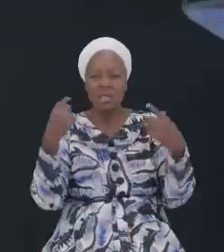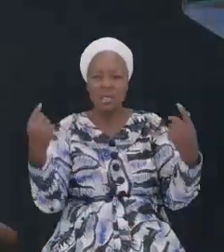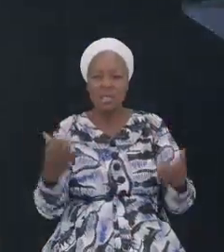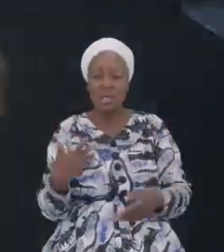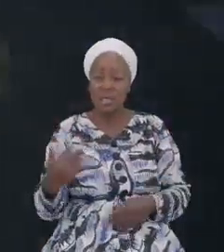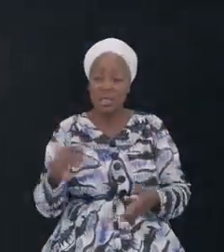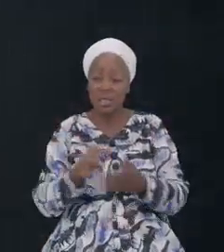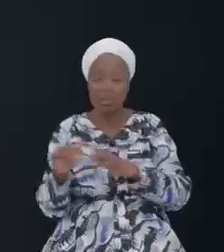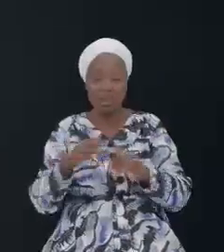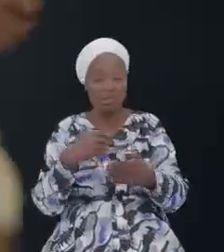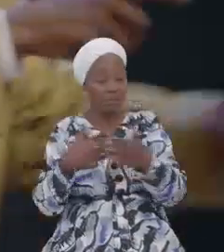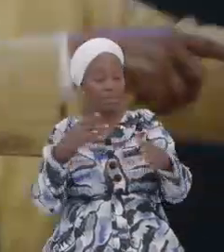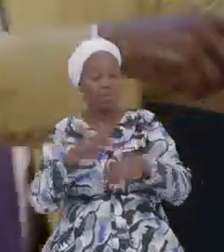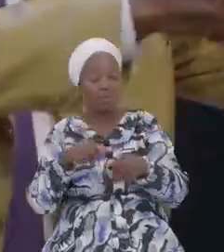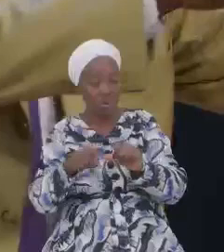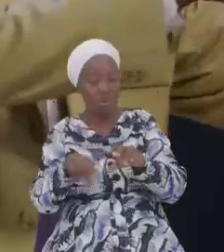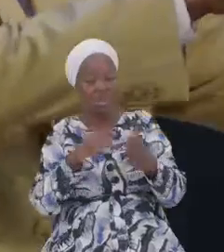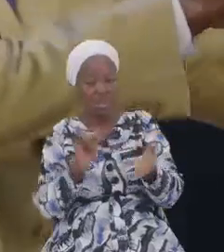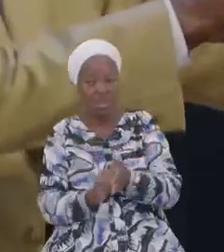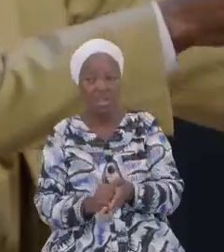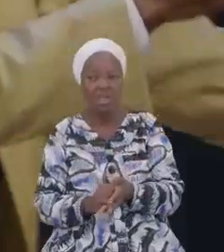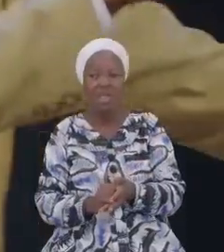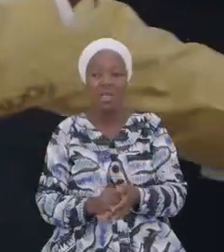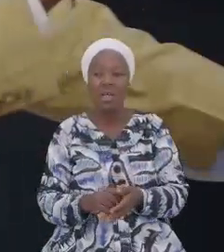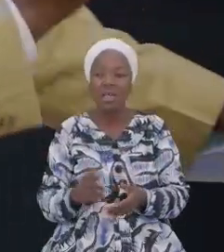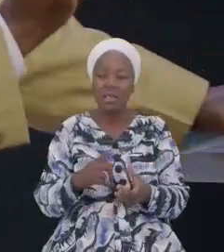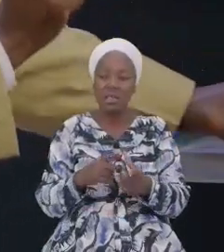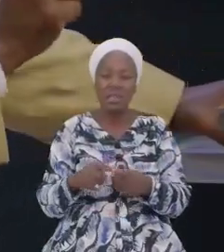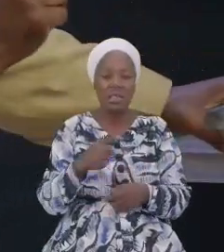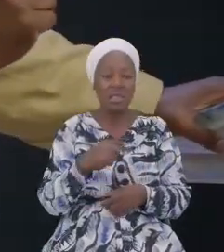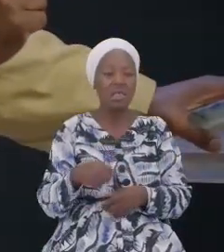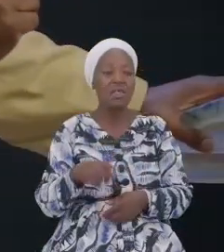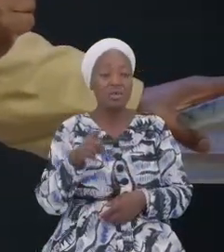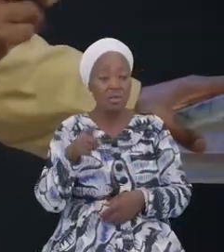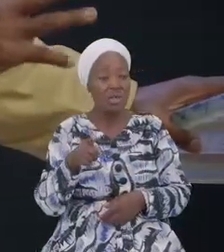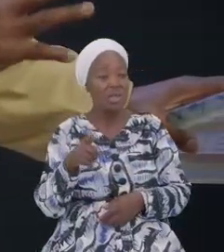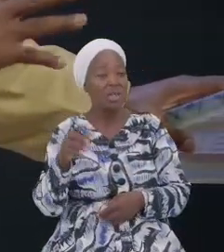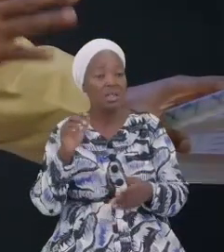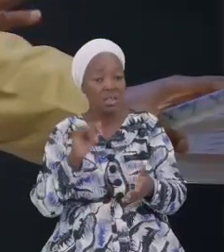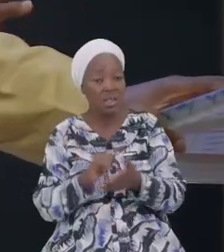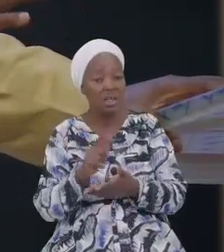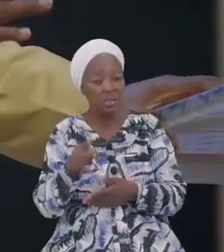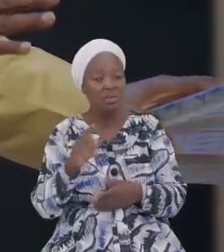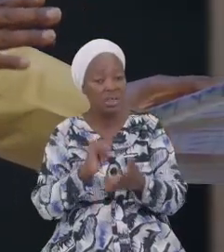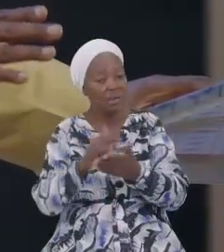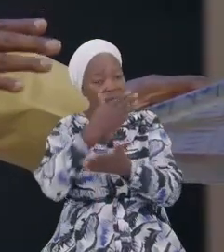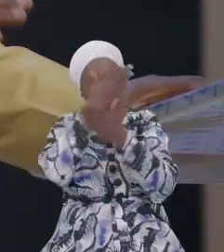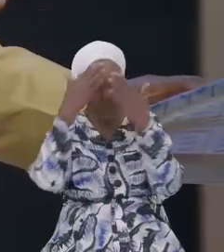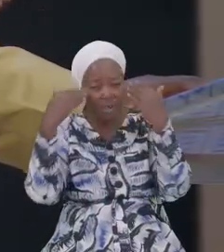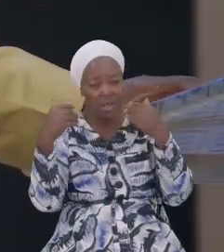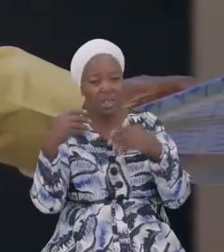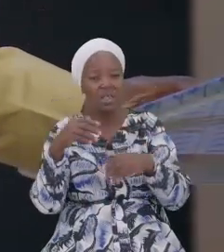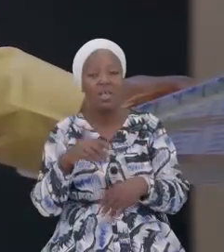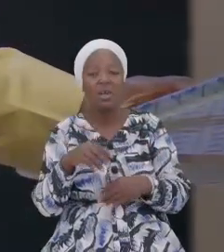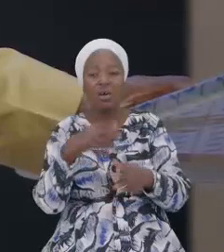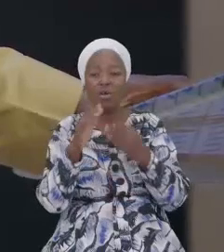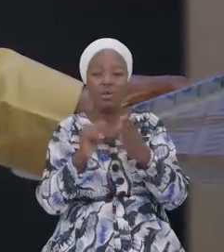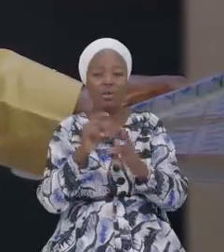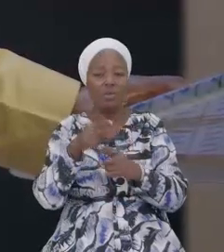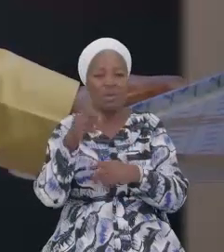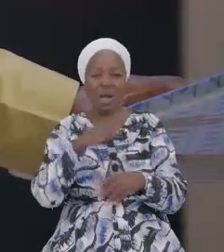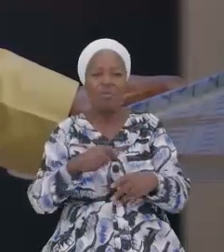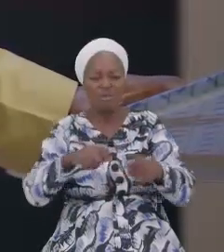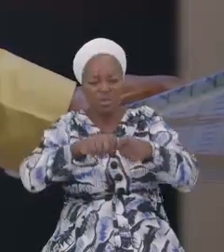before, you're still doing them in the new year. It says, ye that forget God, consider this, lest I tear you